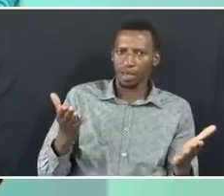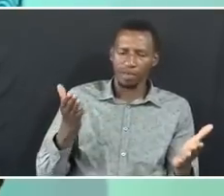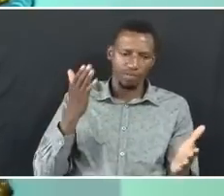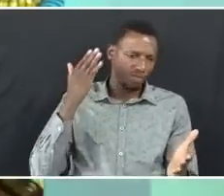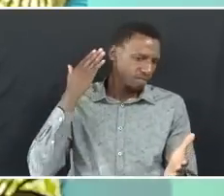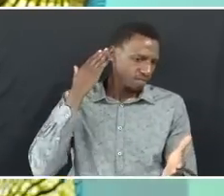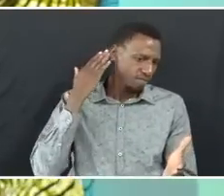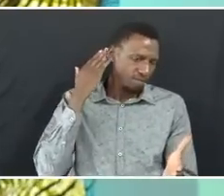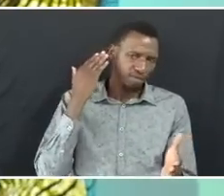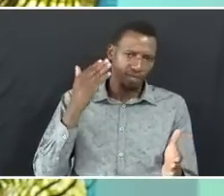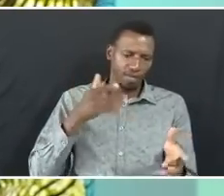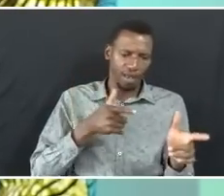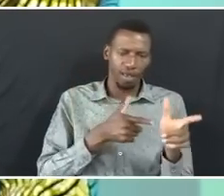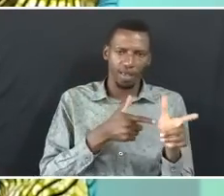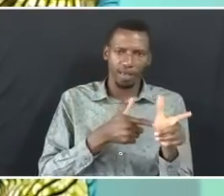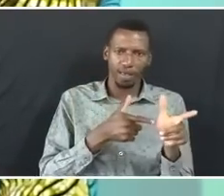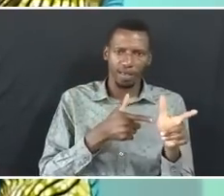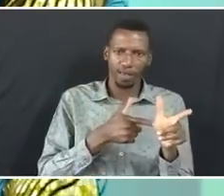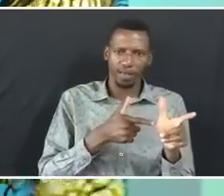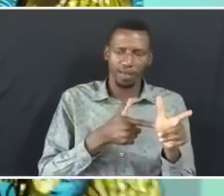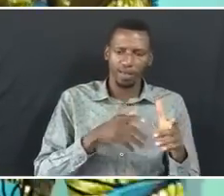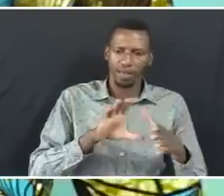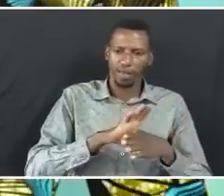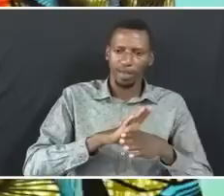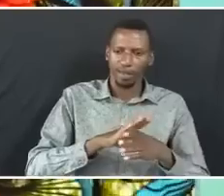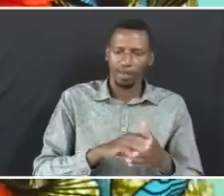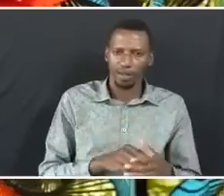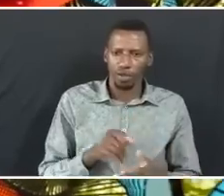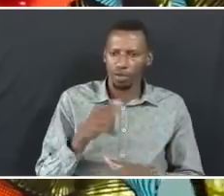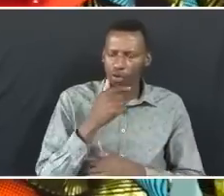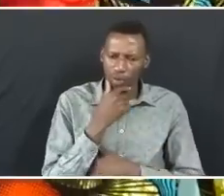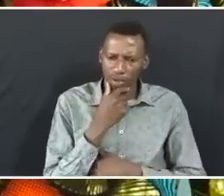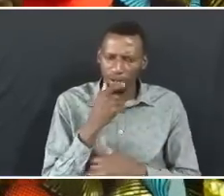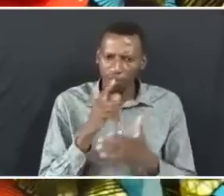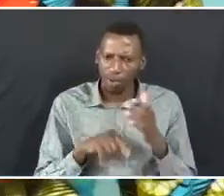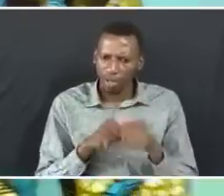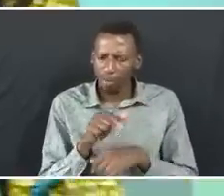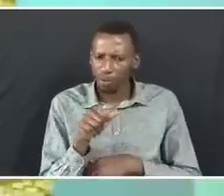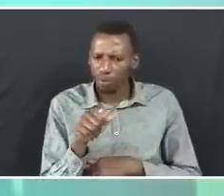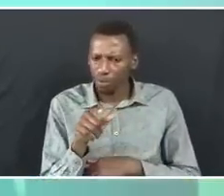Then you're left to wonder, and you? Because if these are your girlfriends and they are gay,